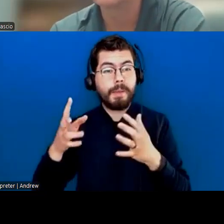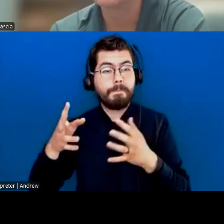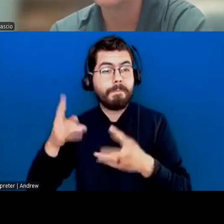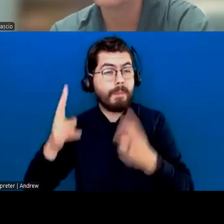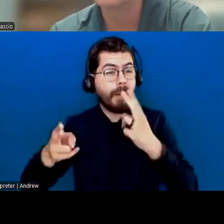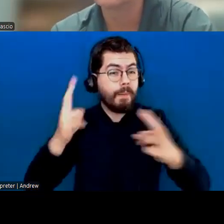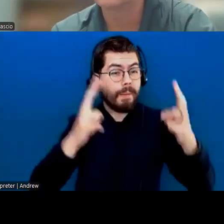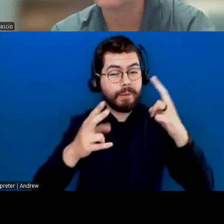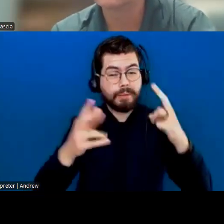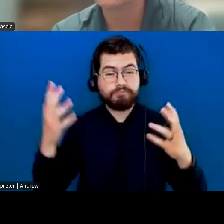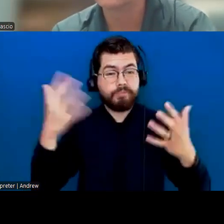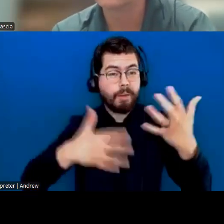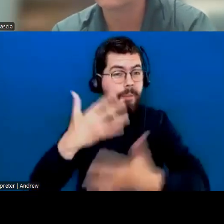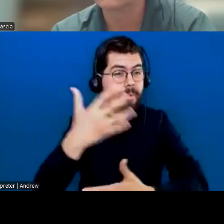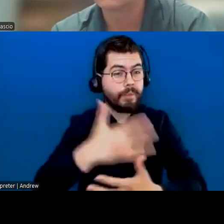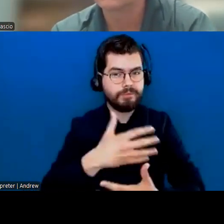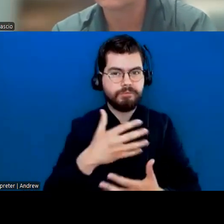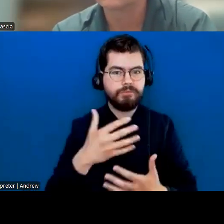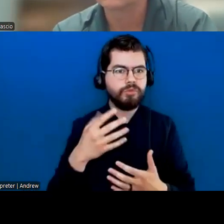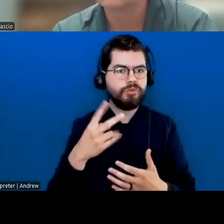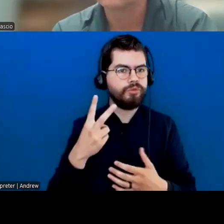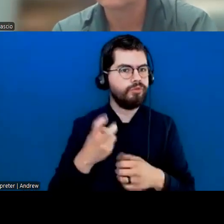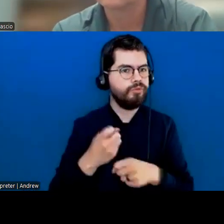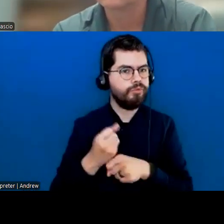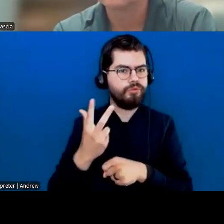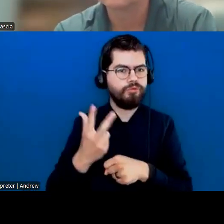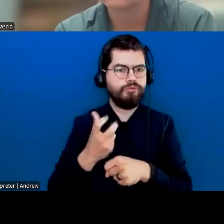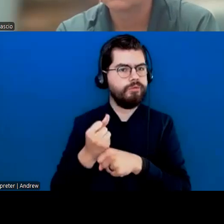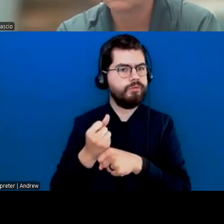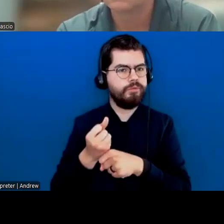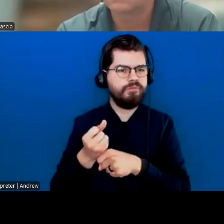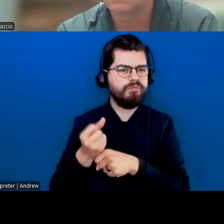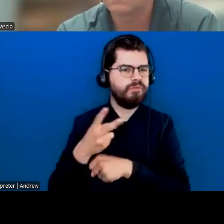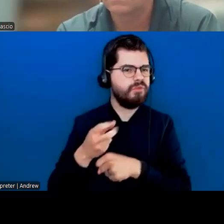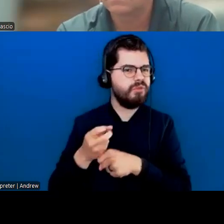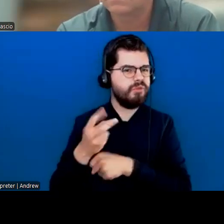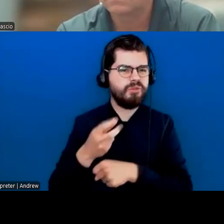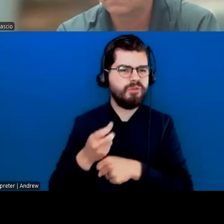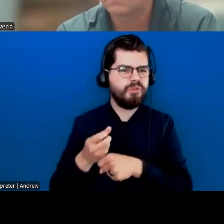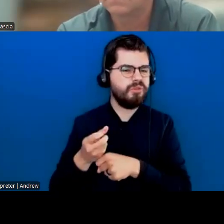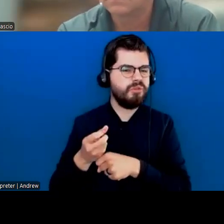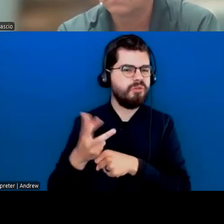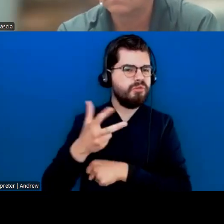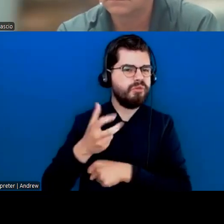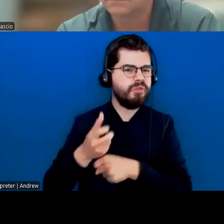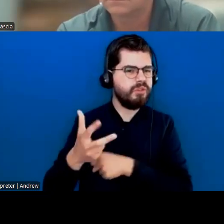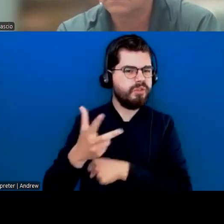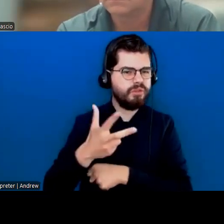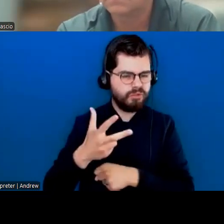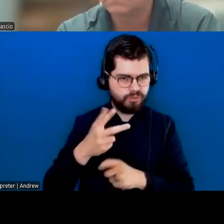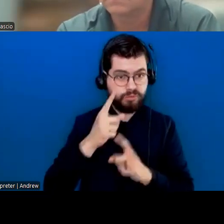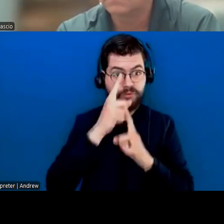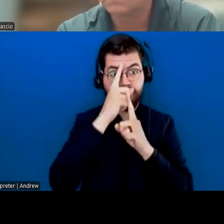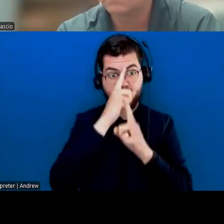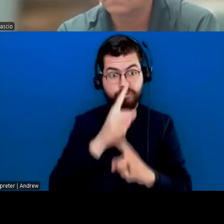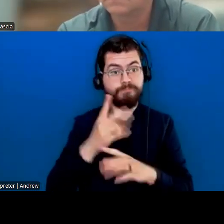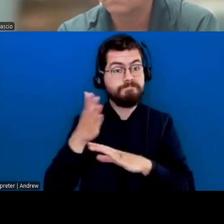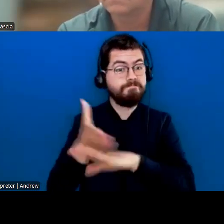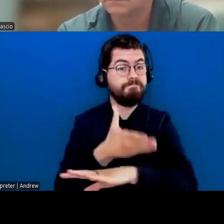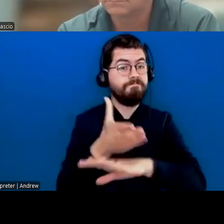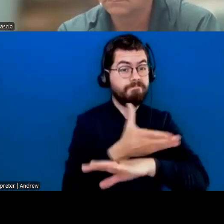to really rejuvenate the habitat across their mini